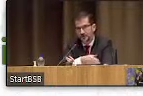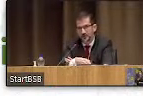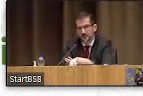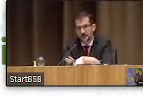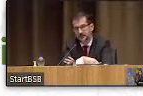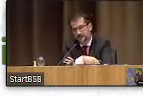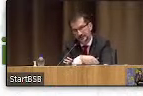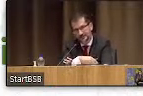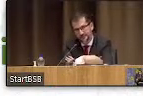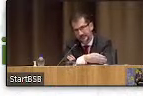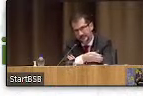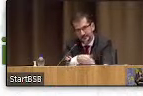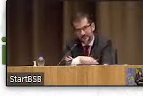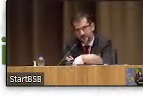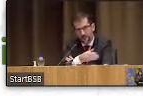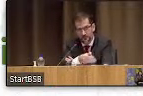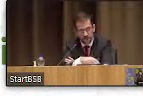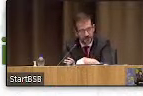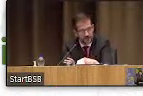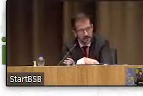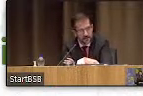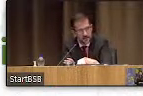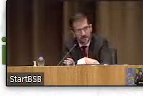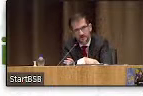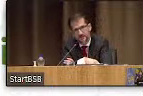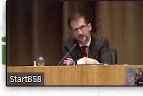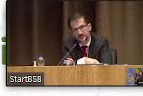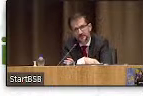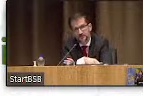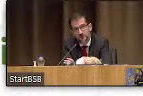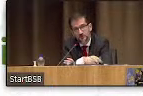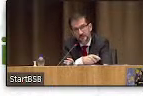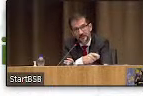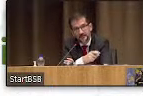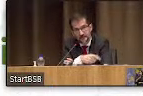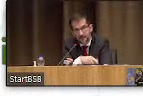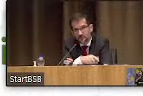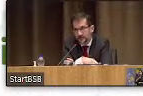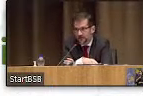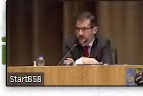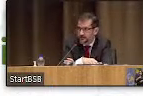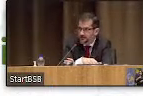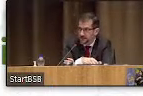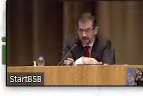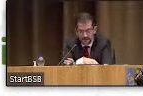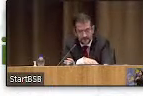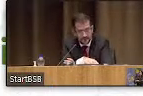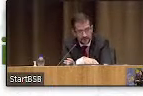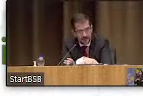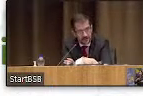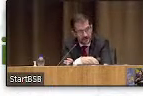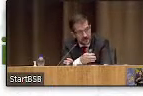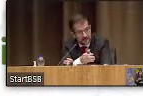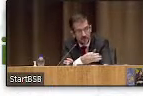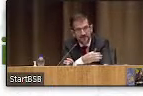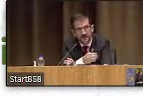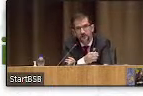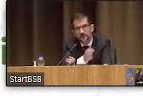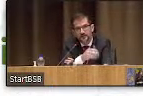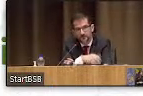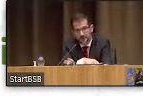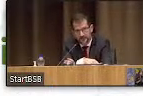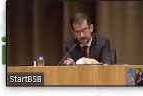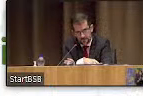patient can evaluate this, how can he see the signs in the